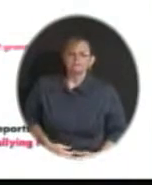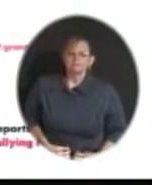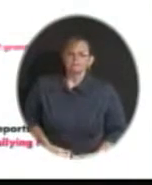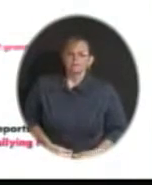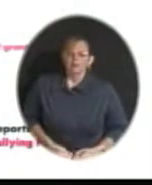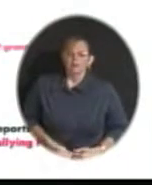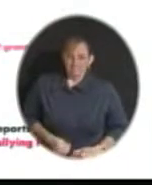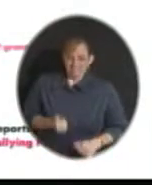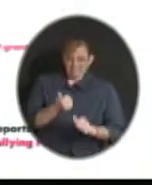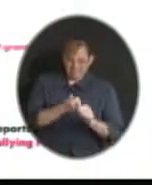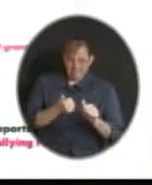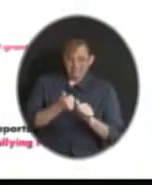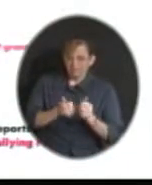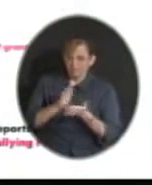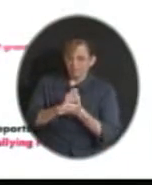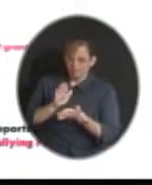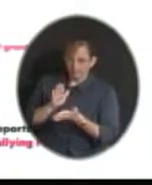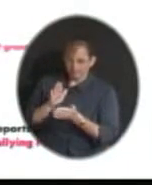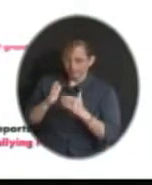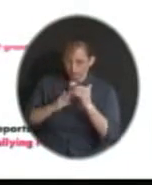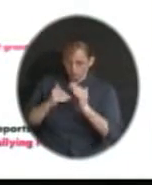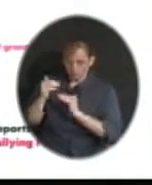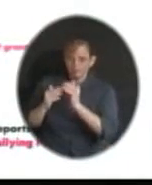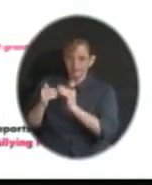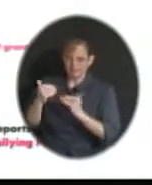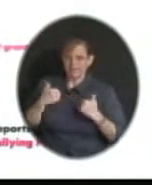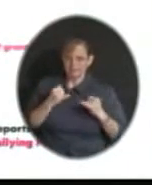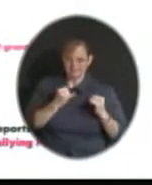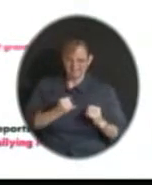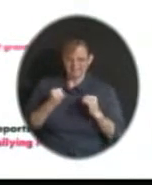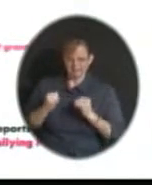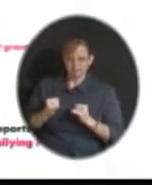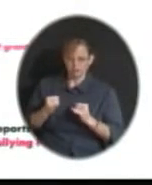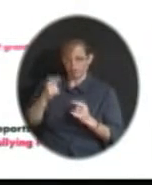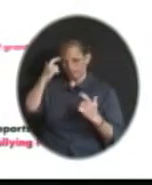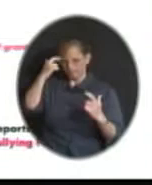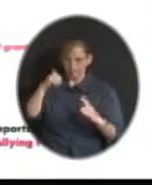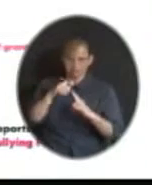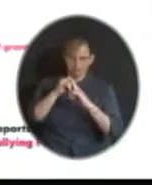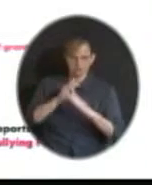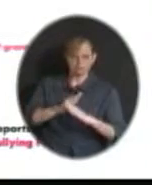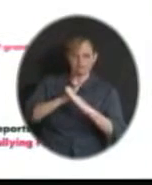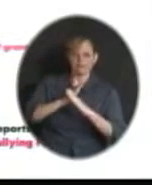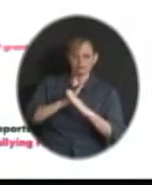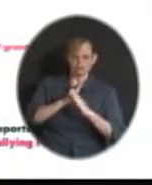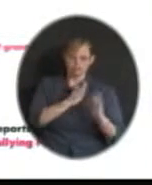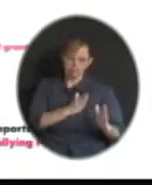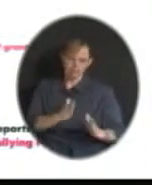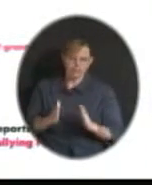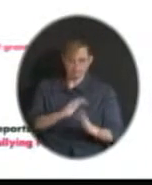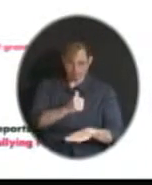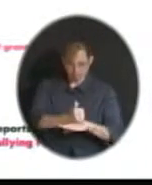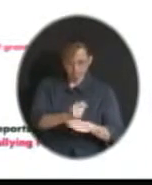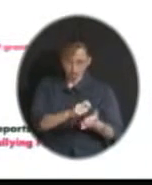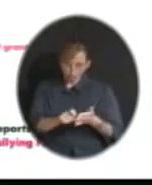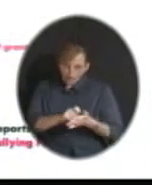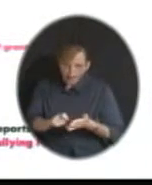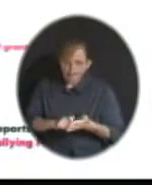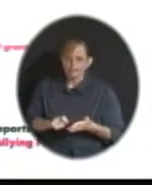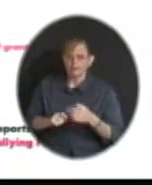Every one of our buildings, school buildings in the district, has an individual building bullying prevention plan in place. They write it up, the training they're going to